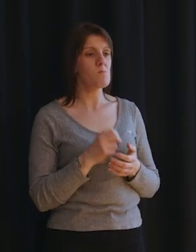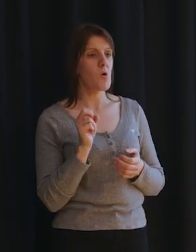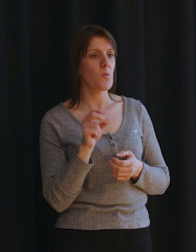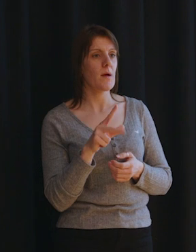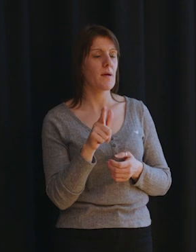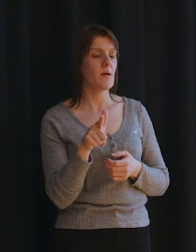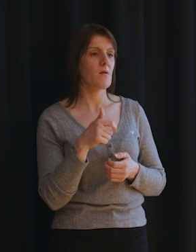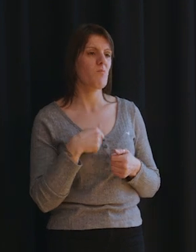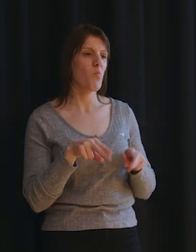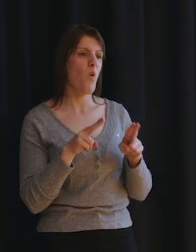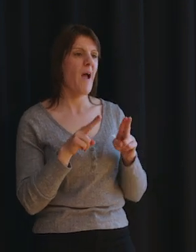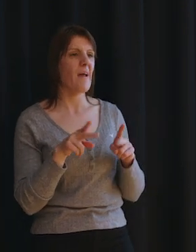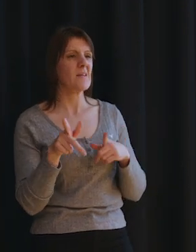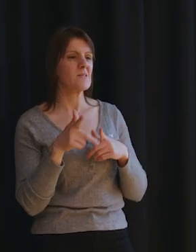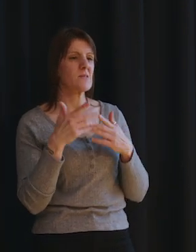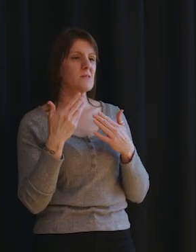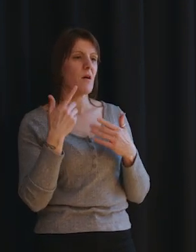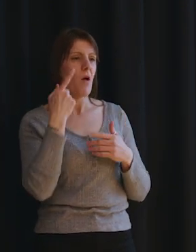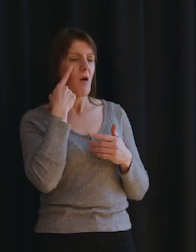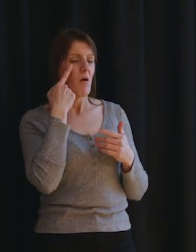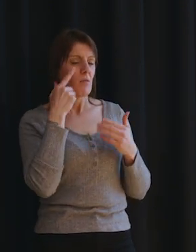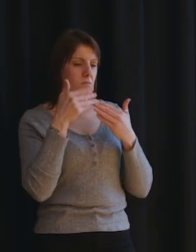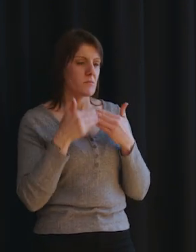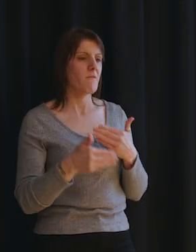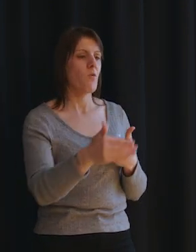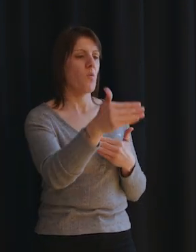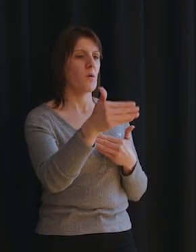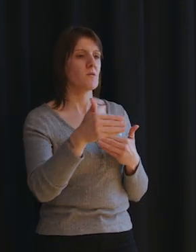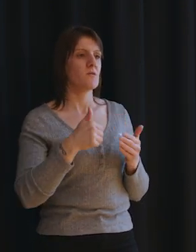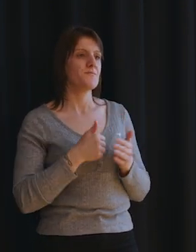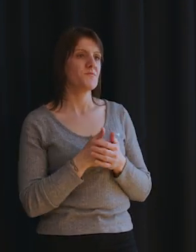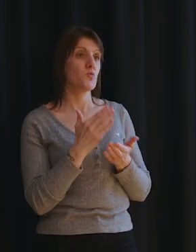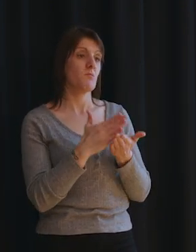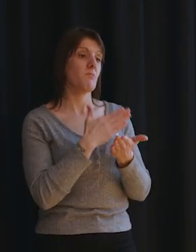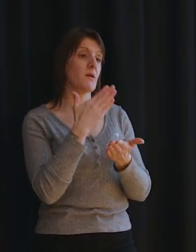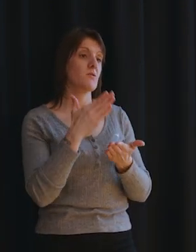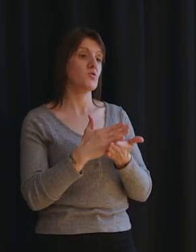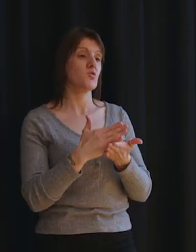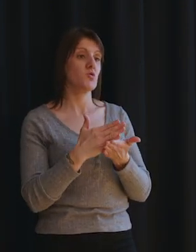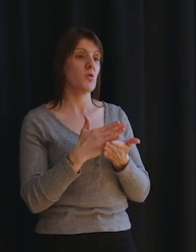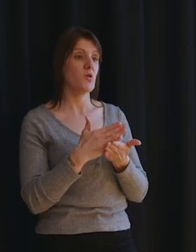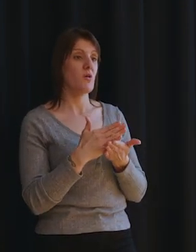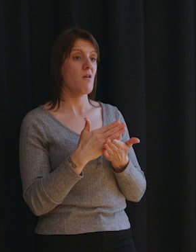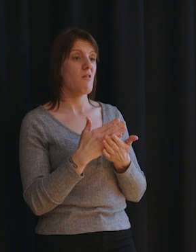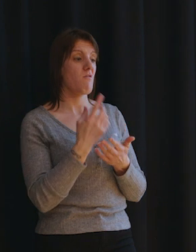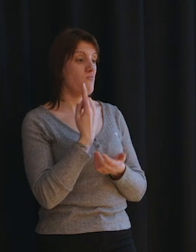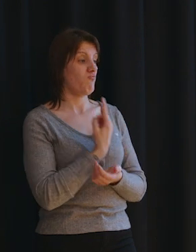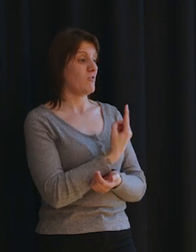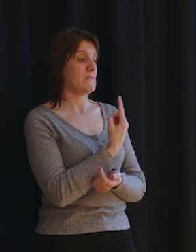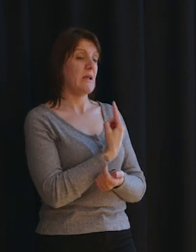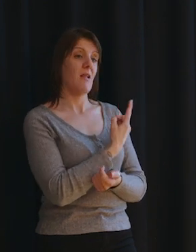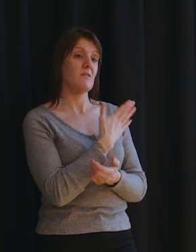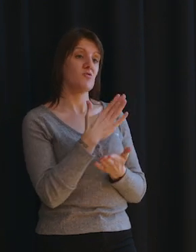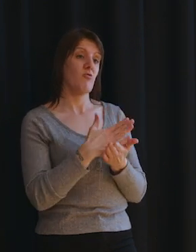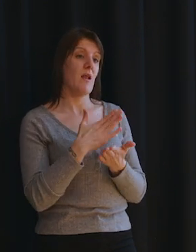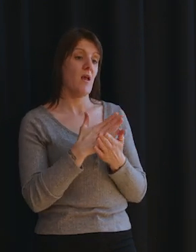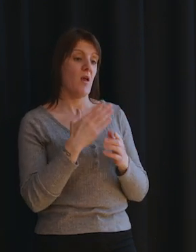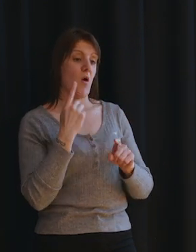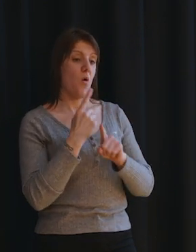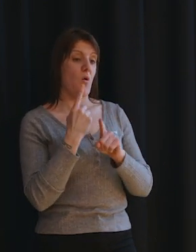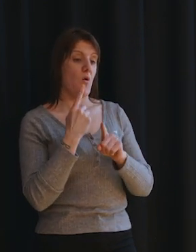Okay, so ways forward. So it's thinking about making sure that for ourselves, working